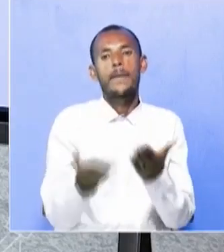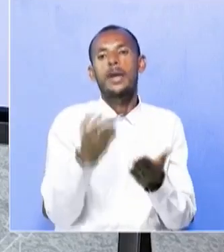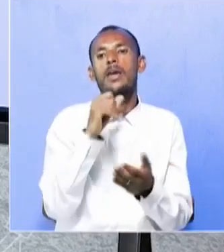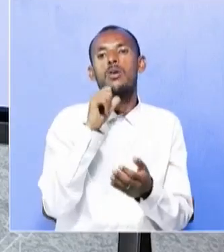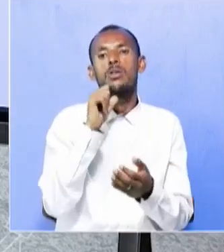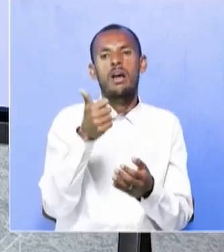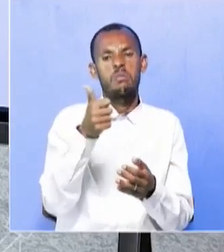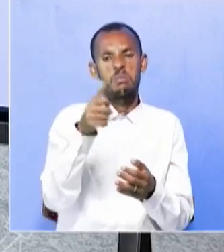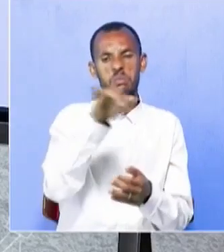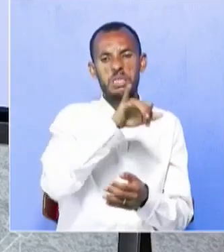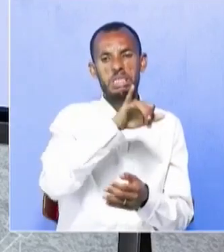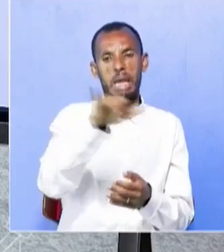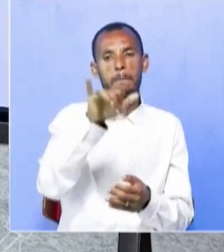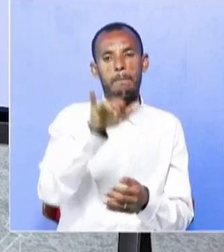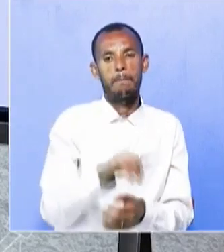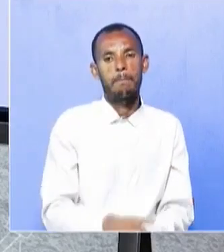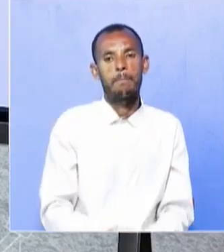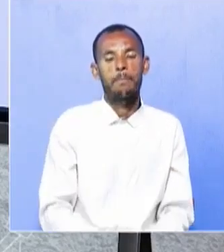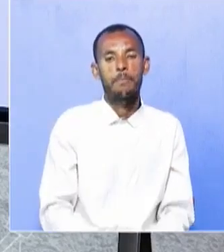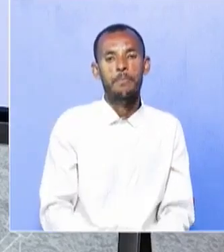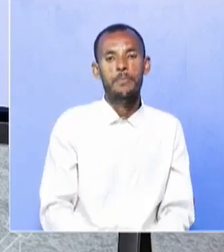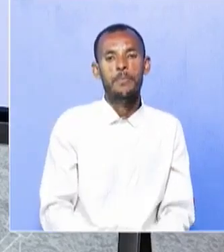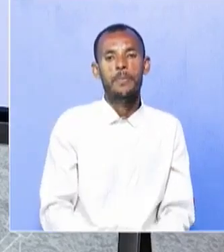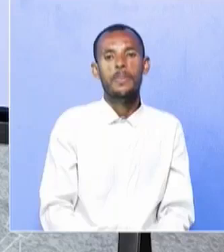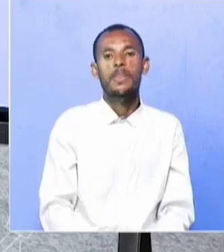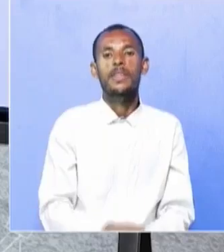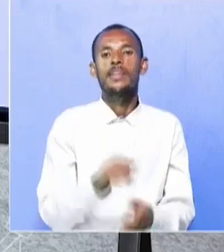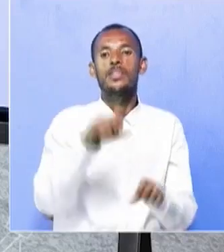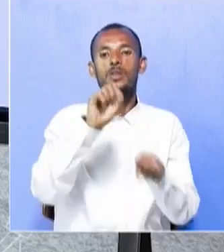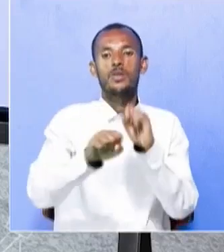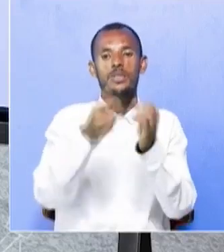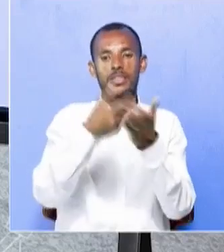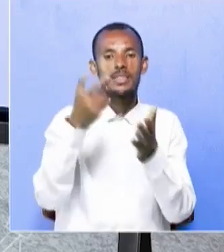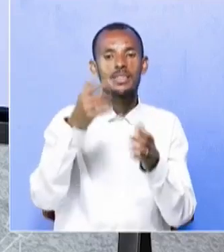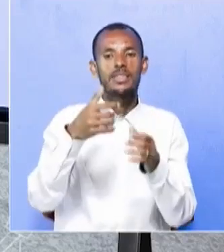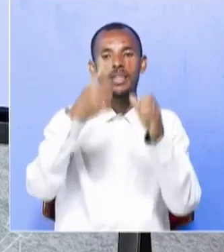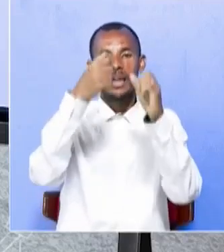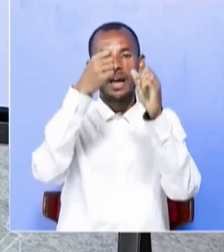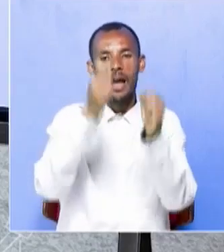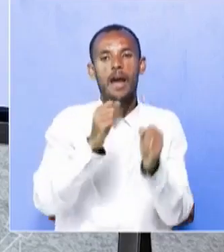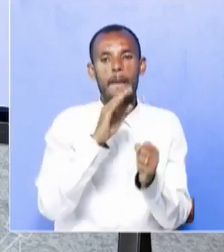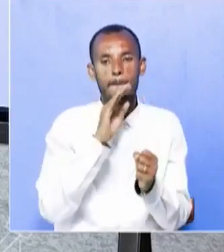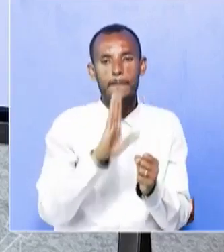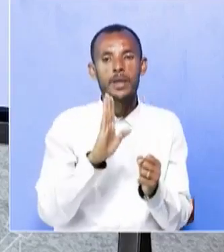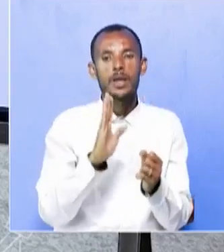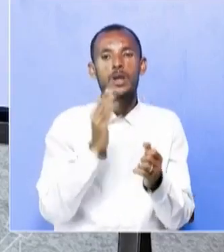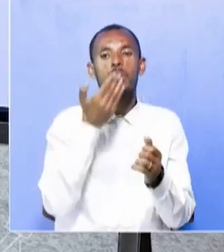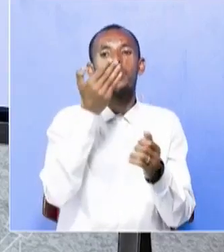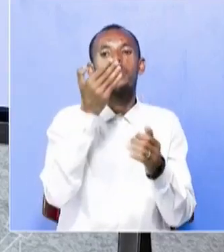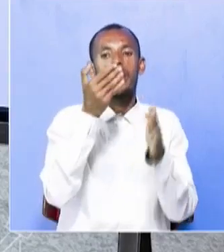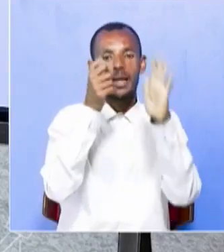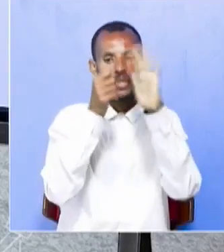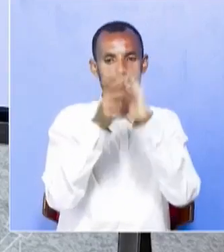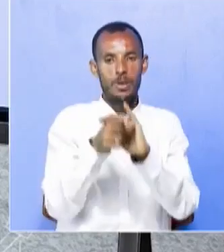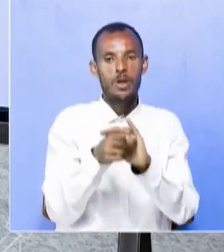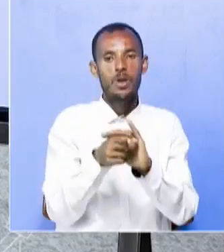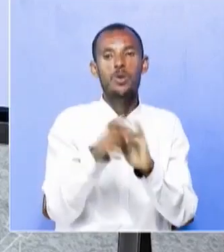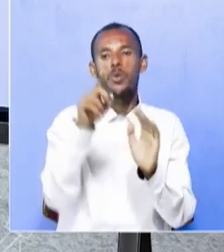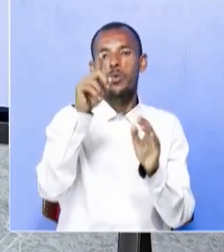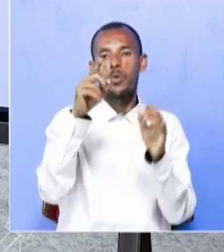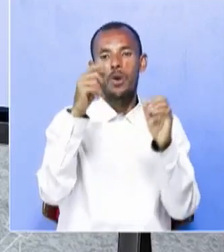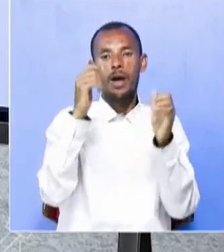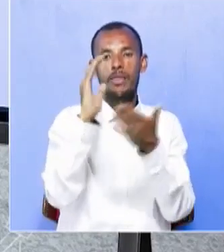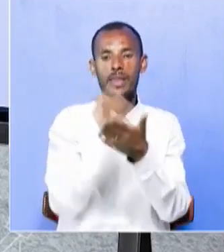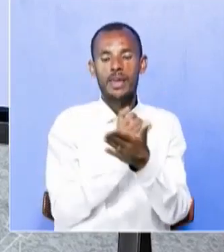the same shape. Okay, so this can be a good example. Okay, you can take a tree and its shadow;